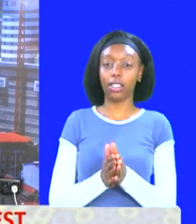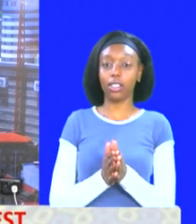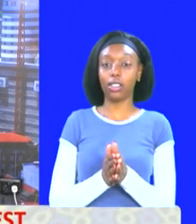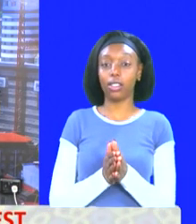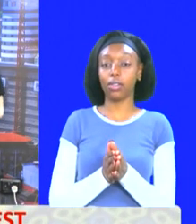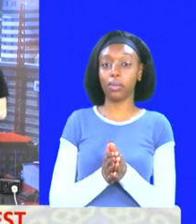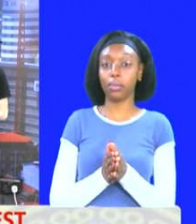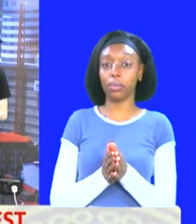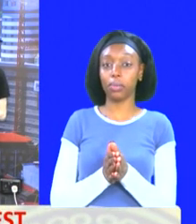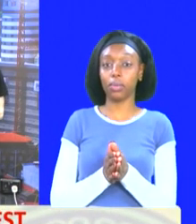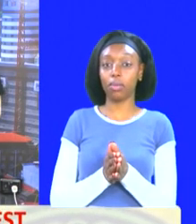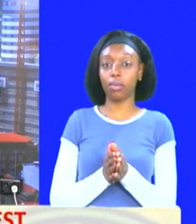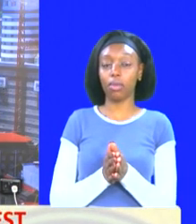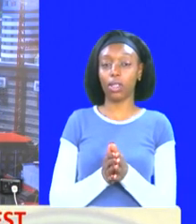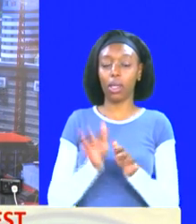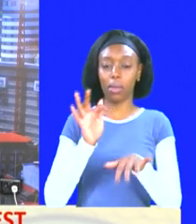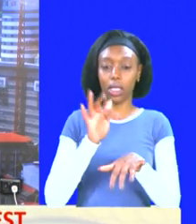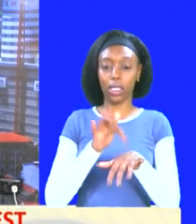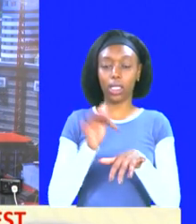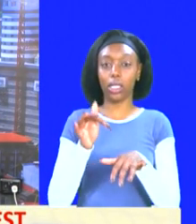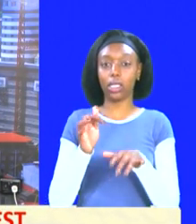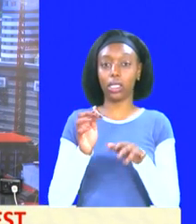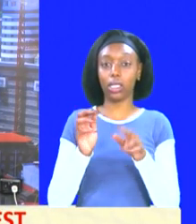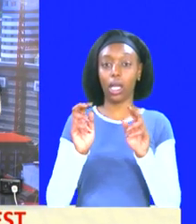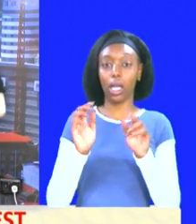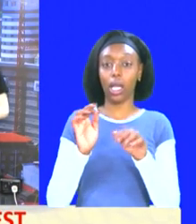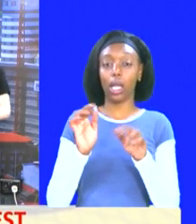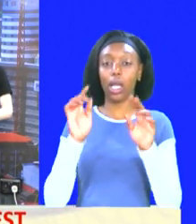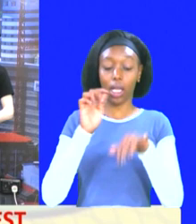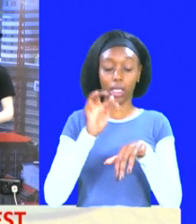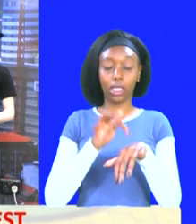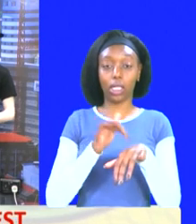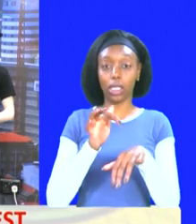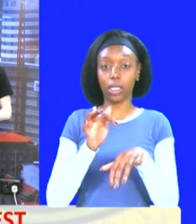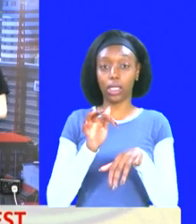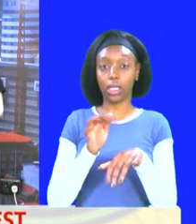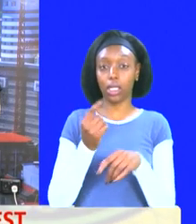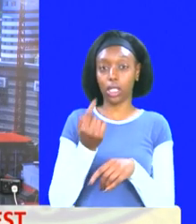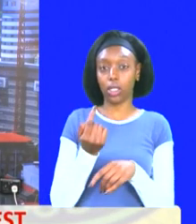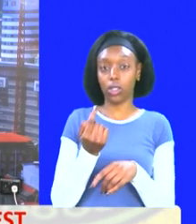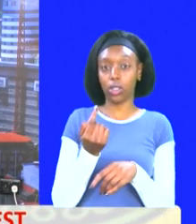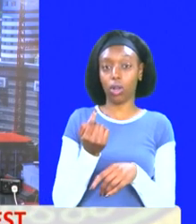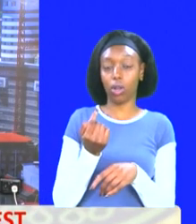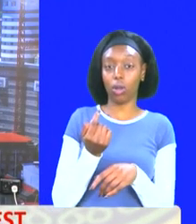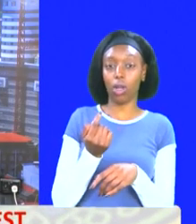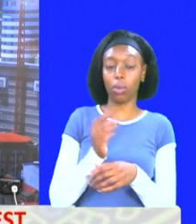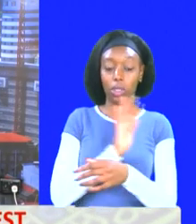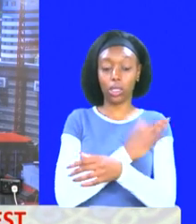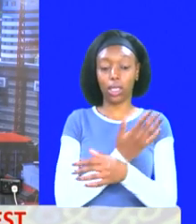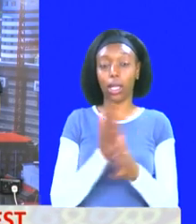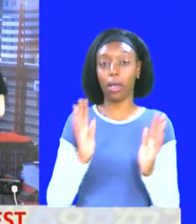the way, let me touch on some of the news that have been making headlines. Shinsia has actually been, she's actually earned her